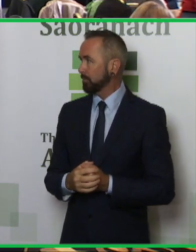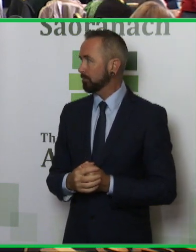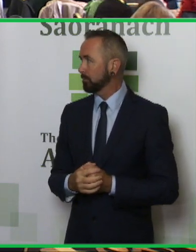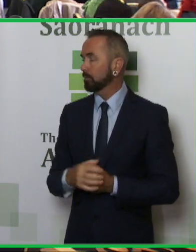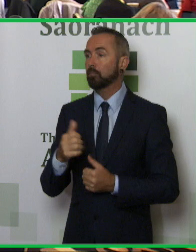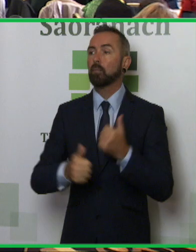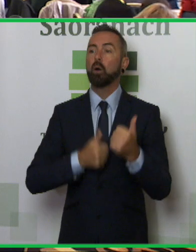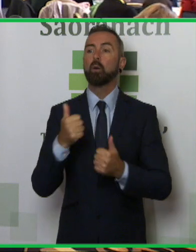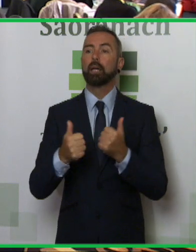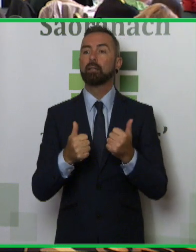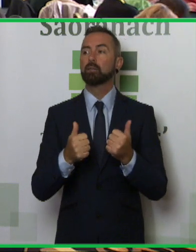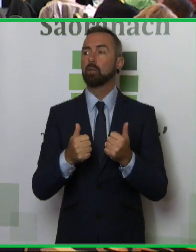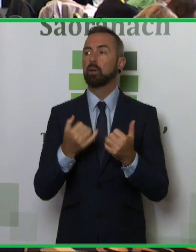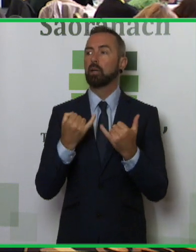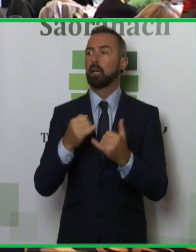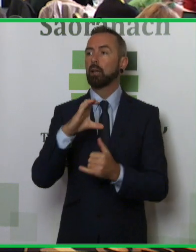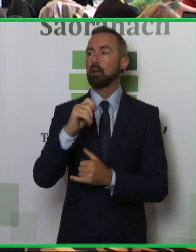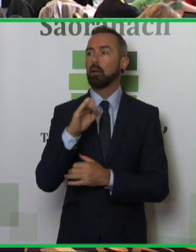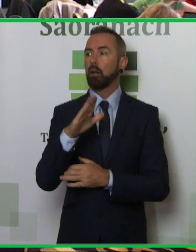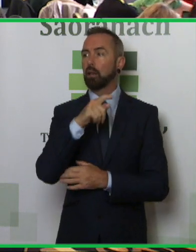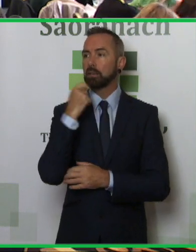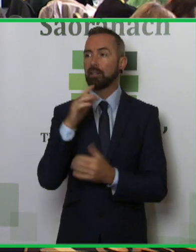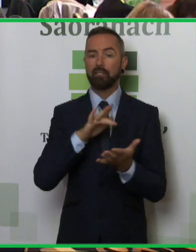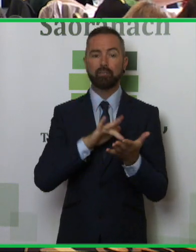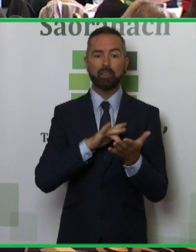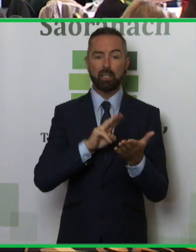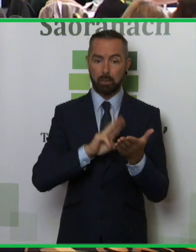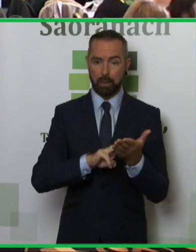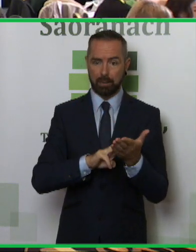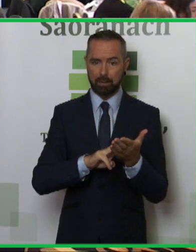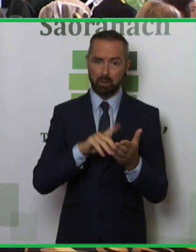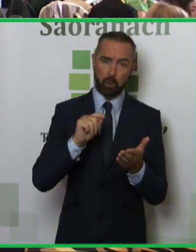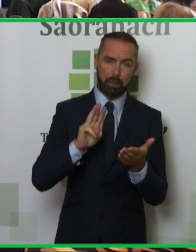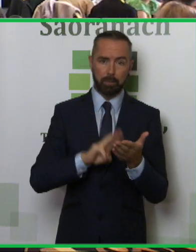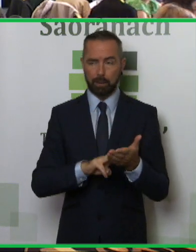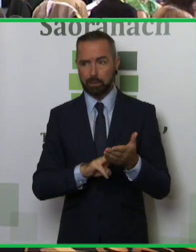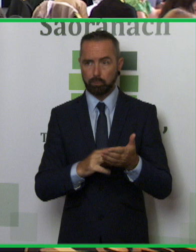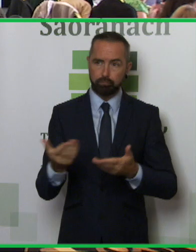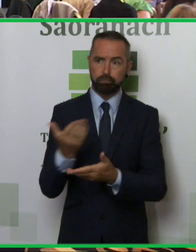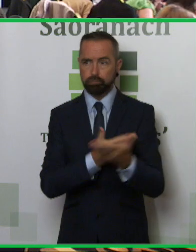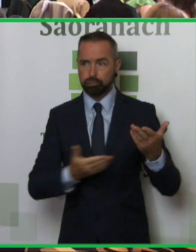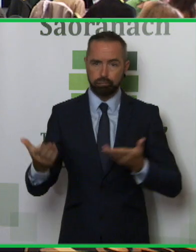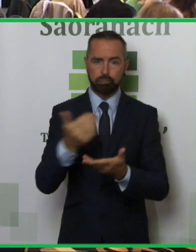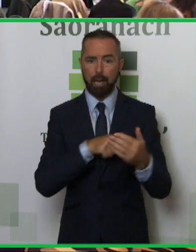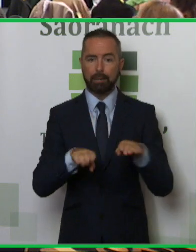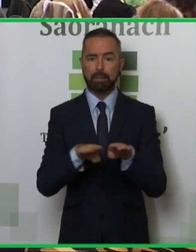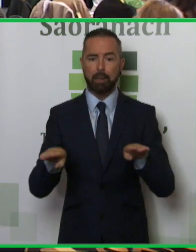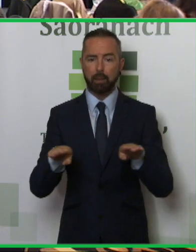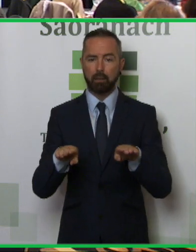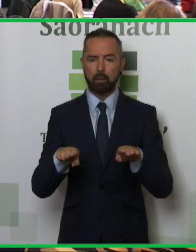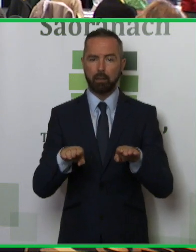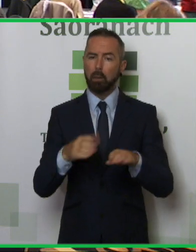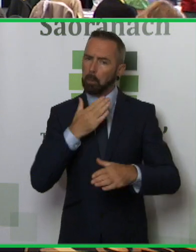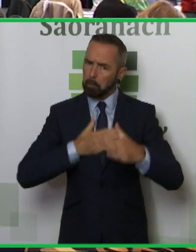Okay, so look, as Cathal said, 15 minutes, we'll keep it fluid, but 15 minutes, 20 minutes or so, 20 minutes at your table. Take your time, work